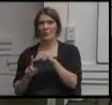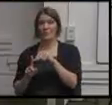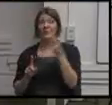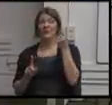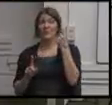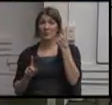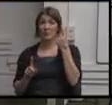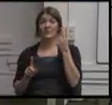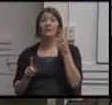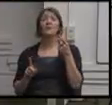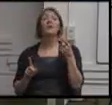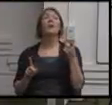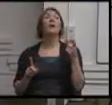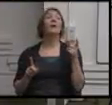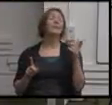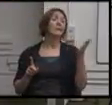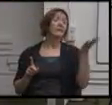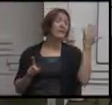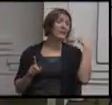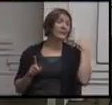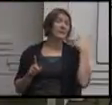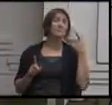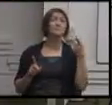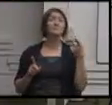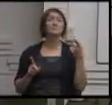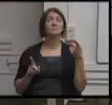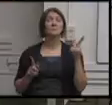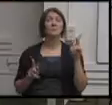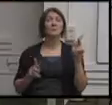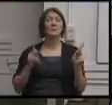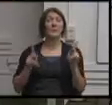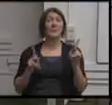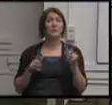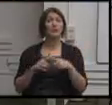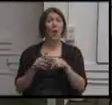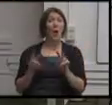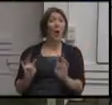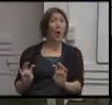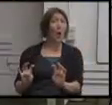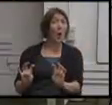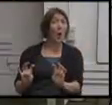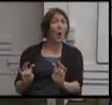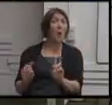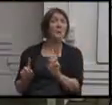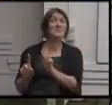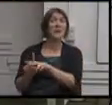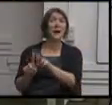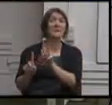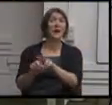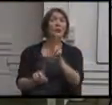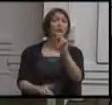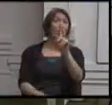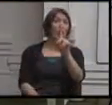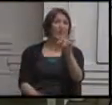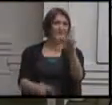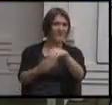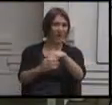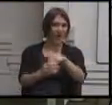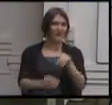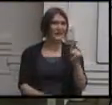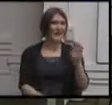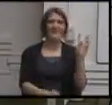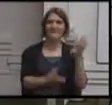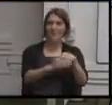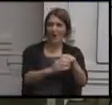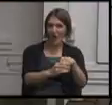the administration started taking an interest in the organization and assigning Rod Francis and assigning Kate